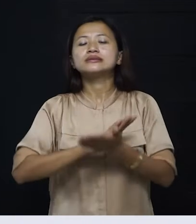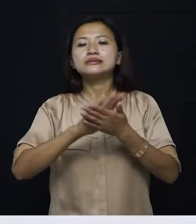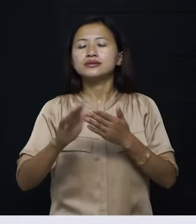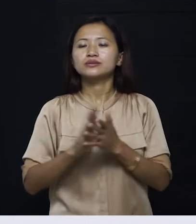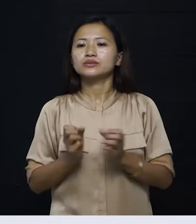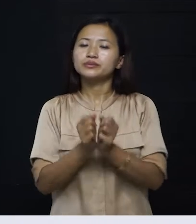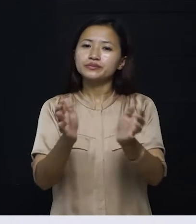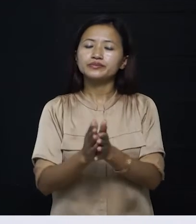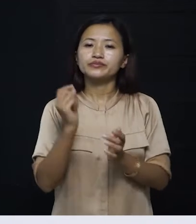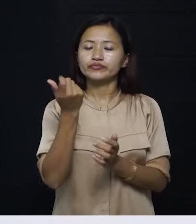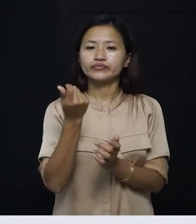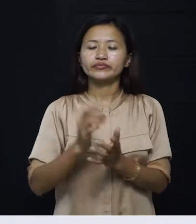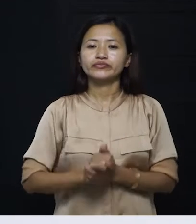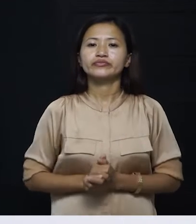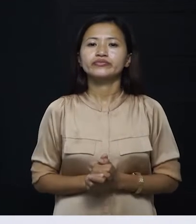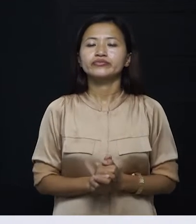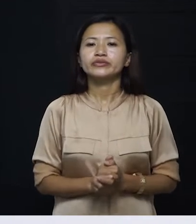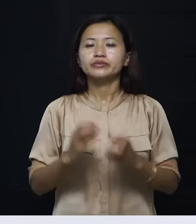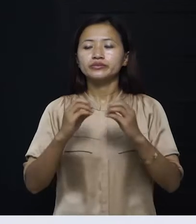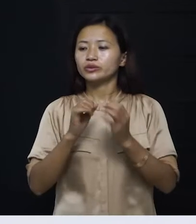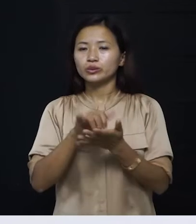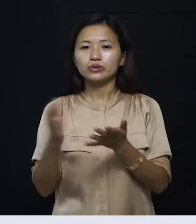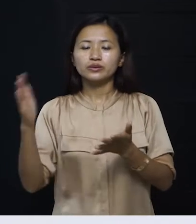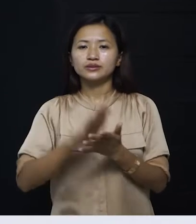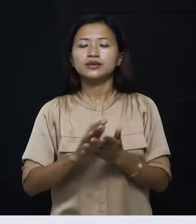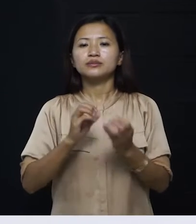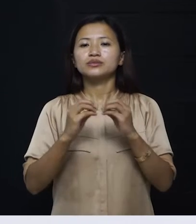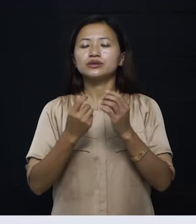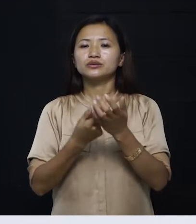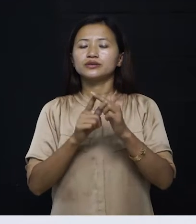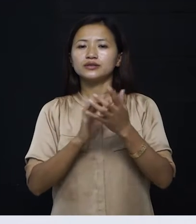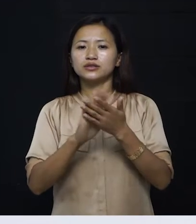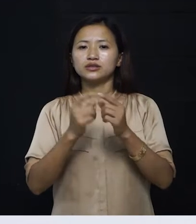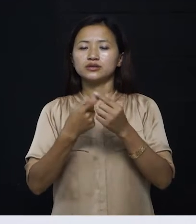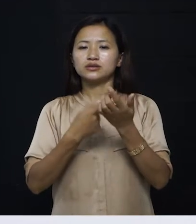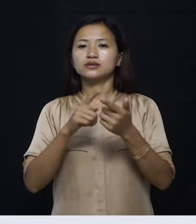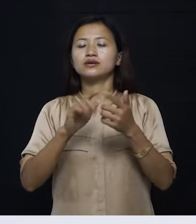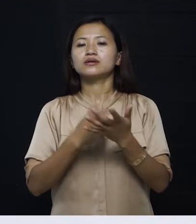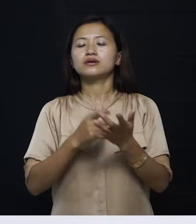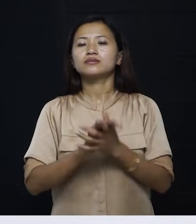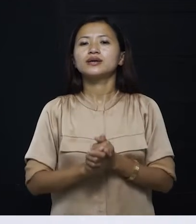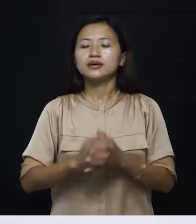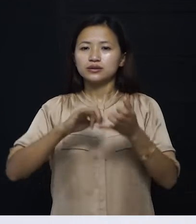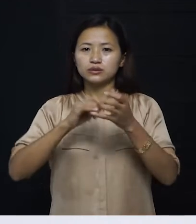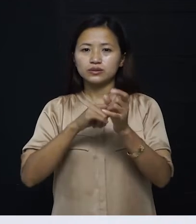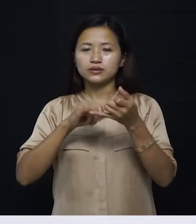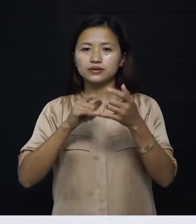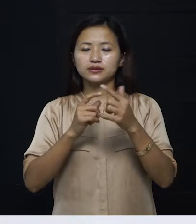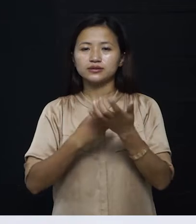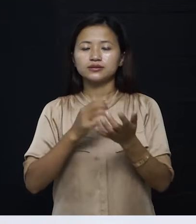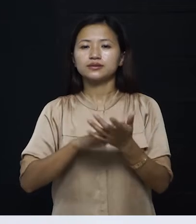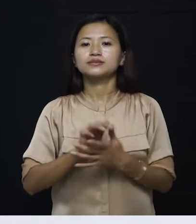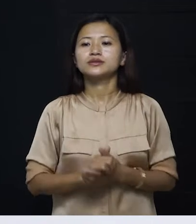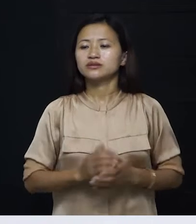money. So that is called as the barter system. So here in the barter system, the people, they used